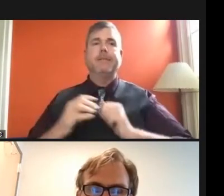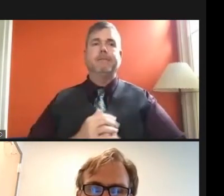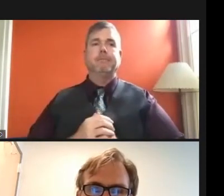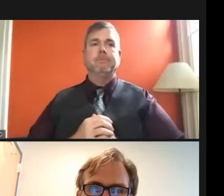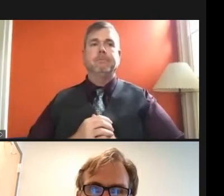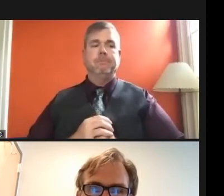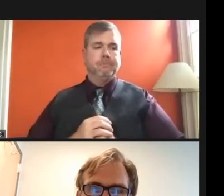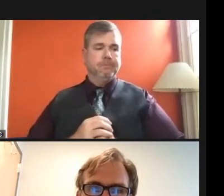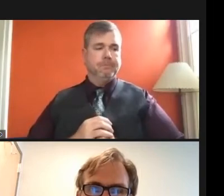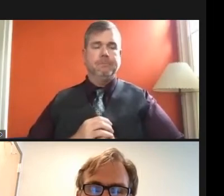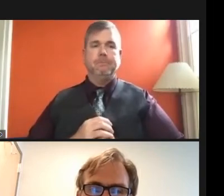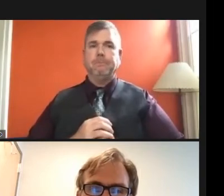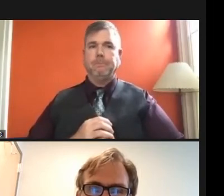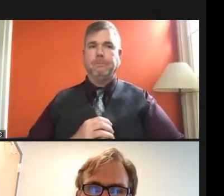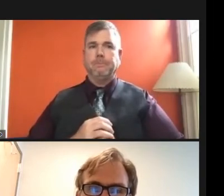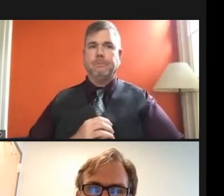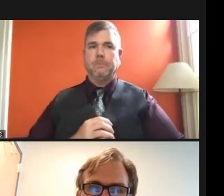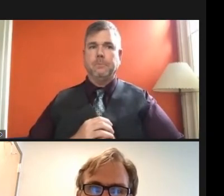useful during this pandemic.